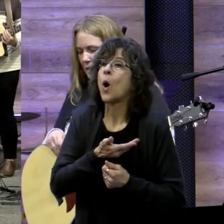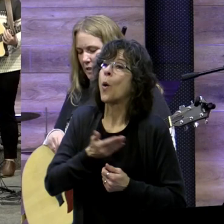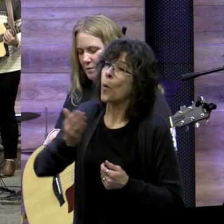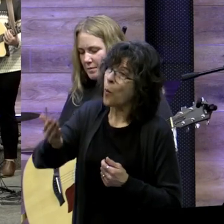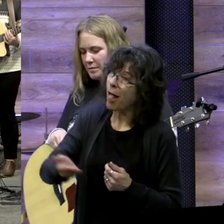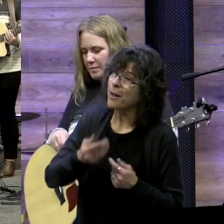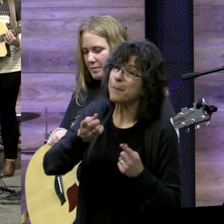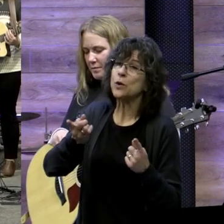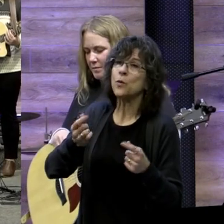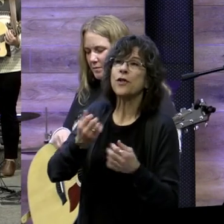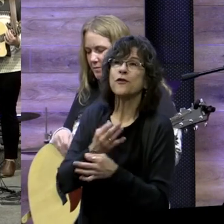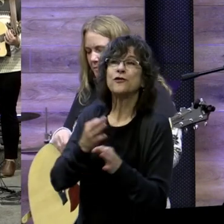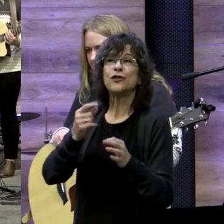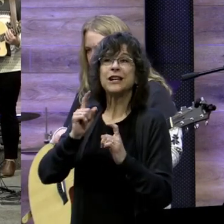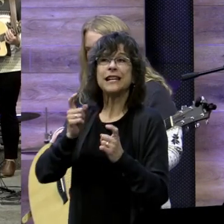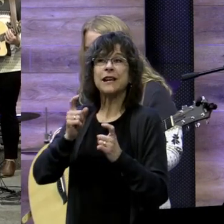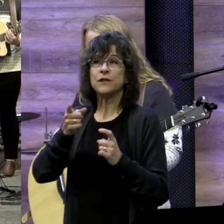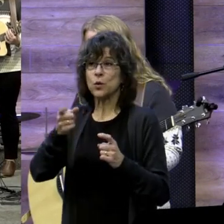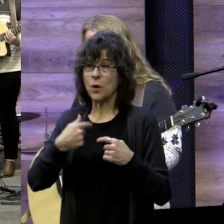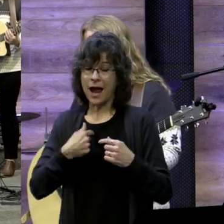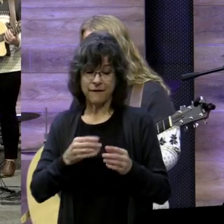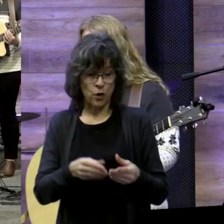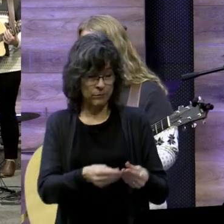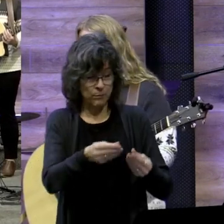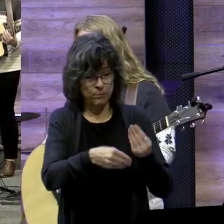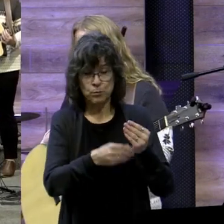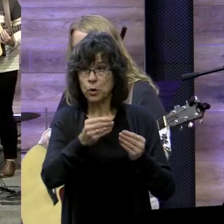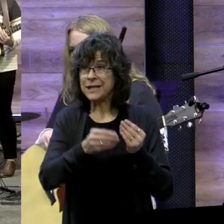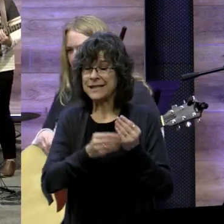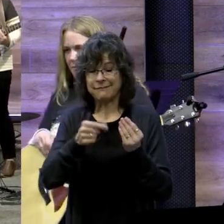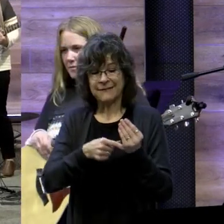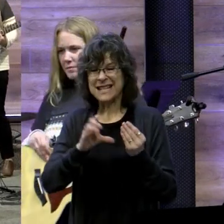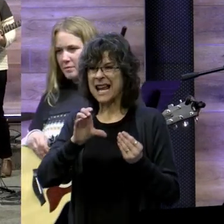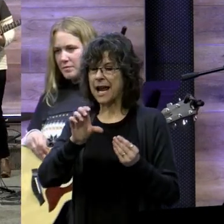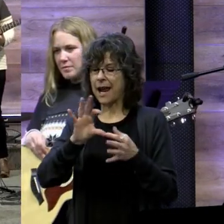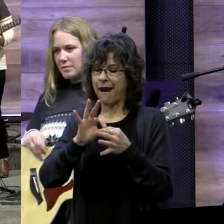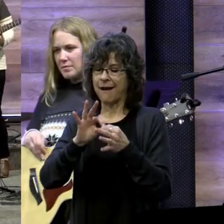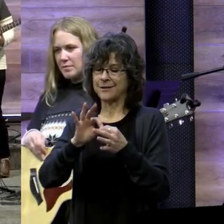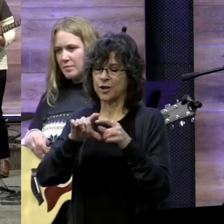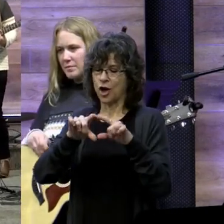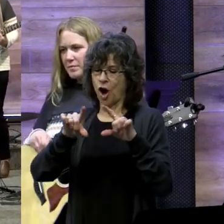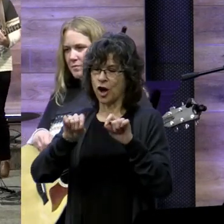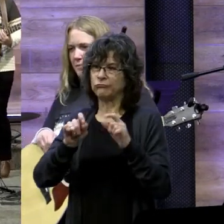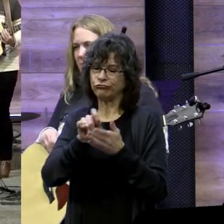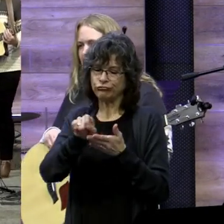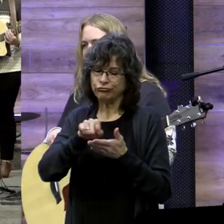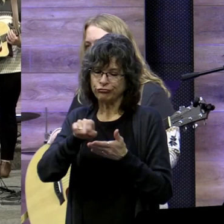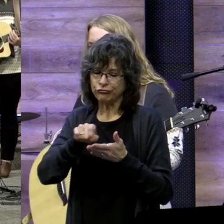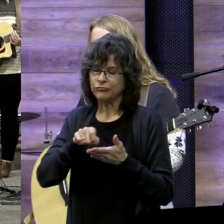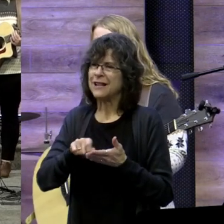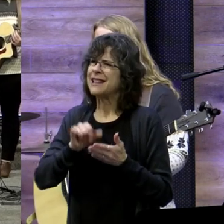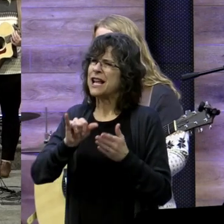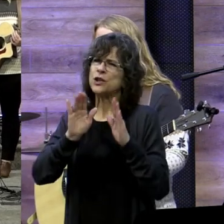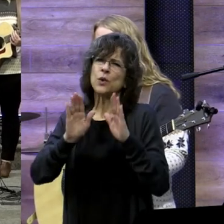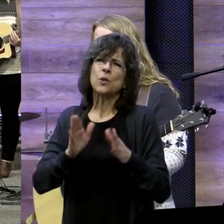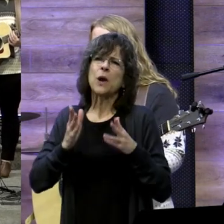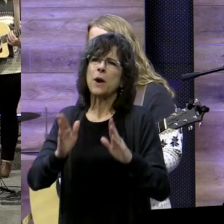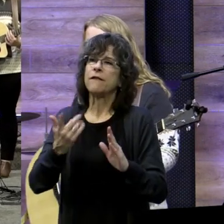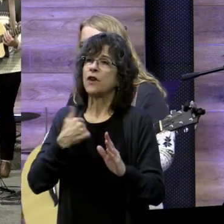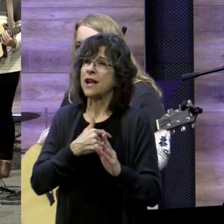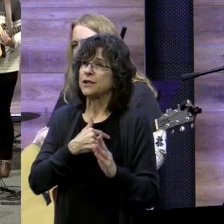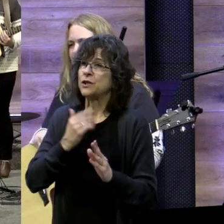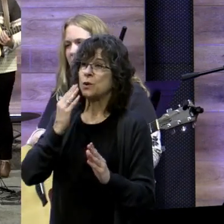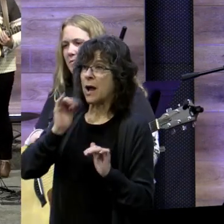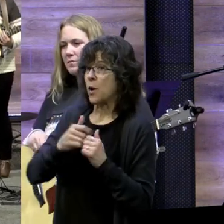if you have your bulletin, at the bottom of that bulletin is a Connect card. And if you fill out the Connect card, it's just a great way for us to know how we